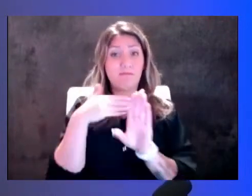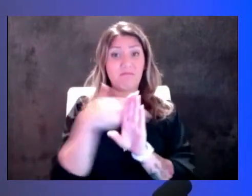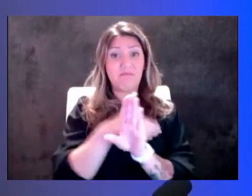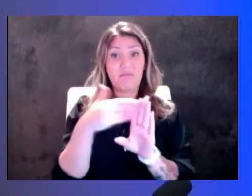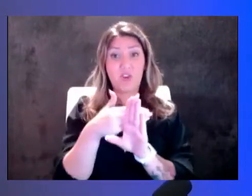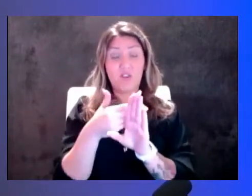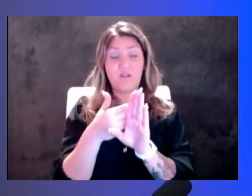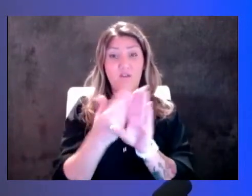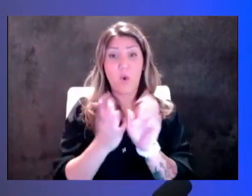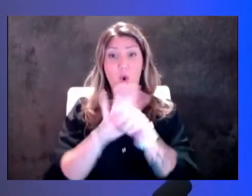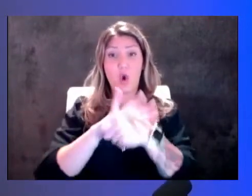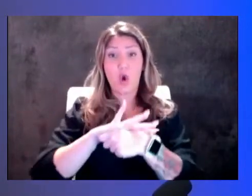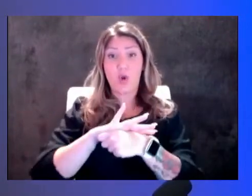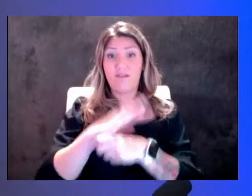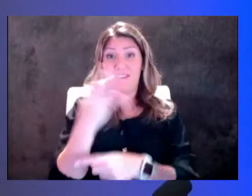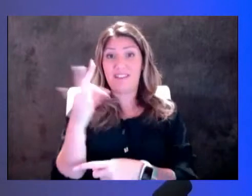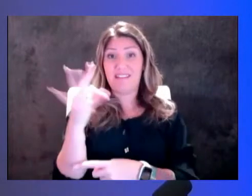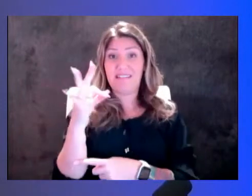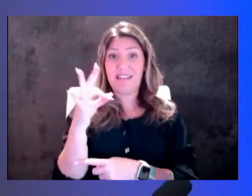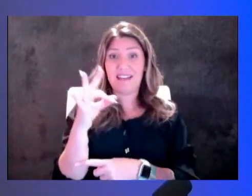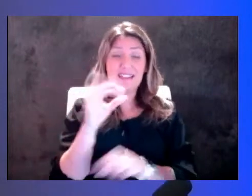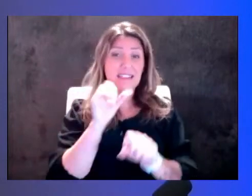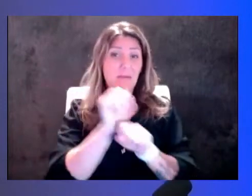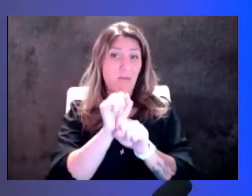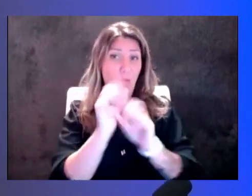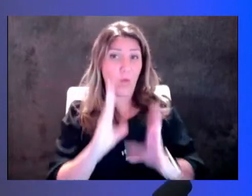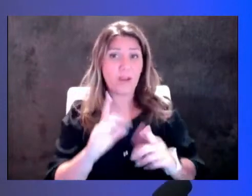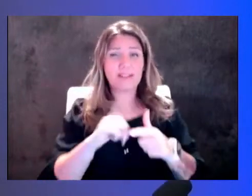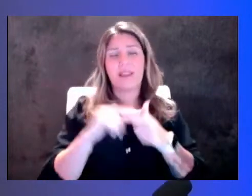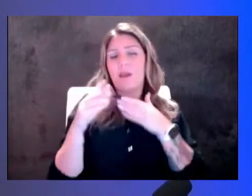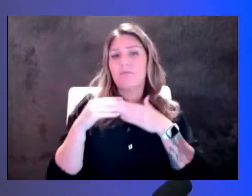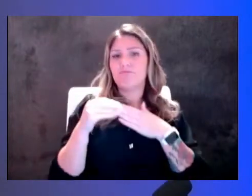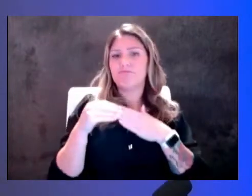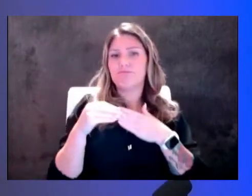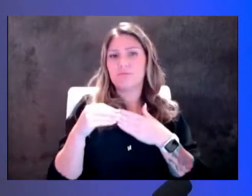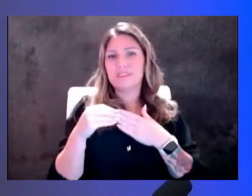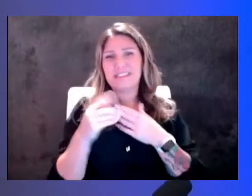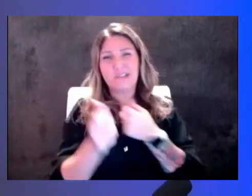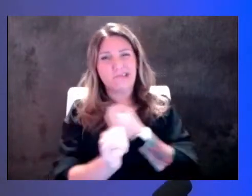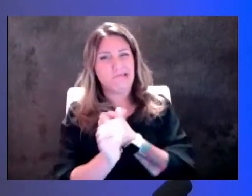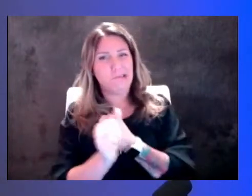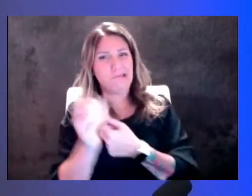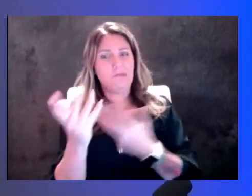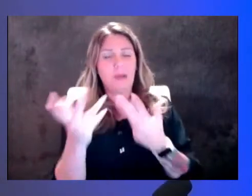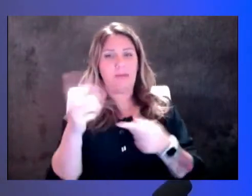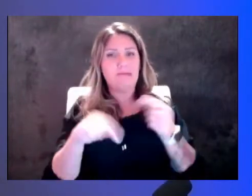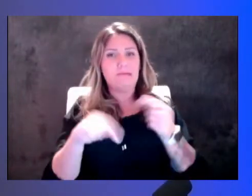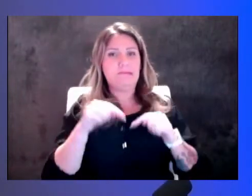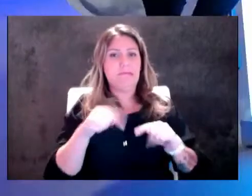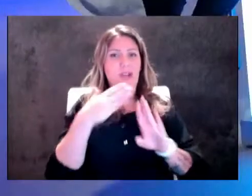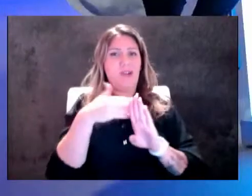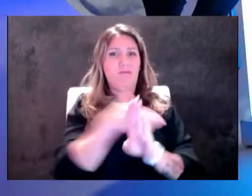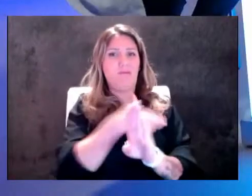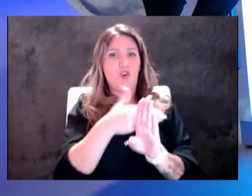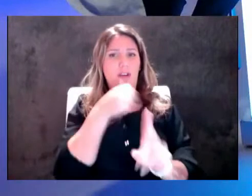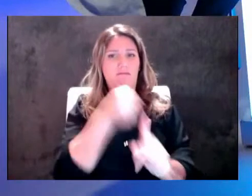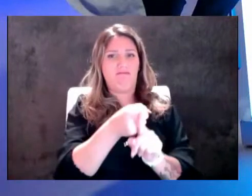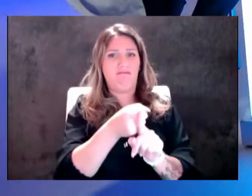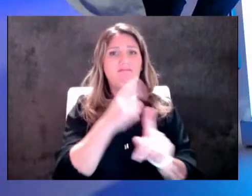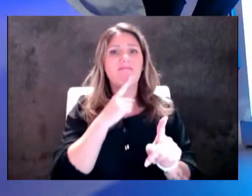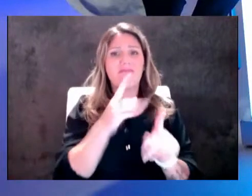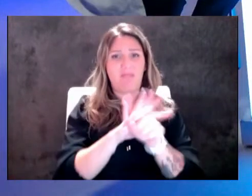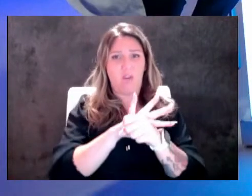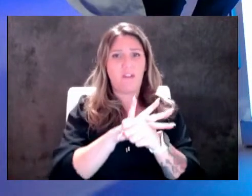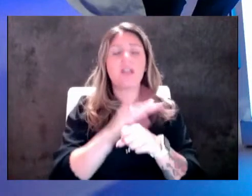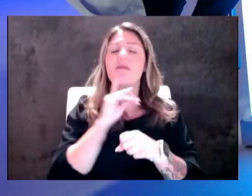in place, and then there was some relaxation. But we have some threats that might bring us back to pre-pandemic. Which would be really bad, including part of that